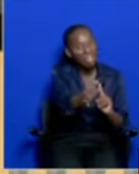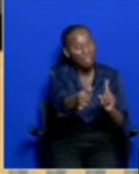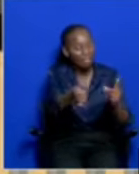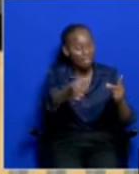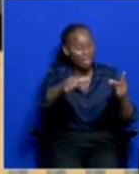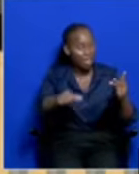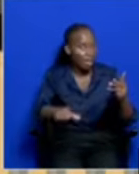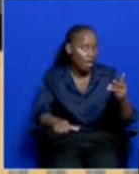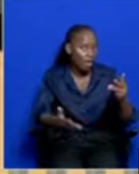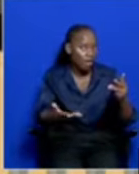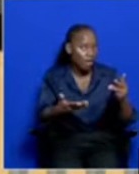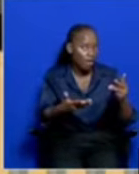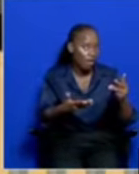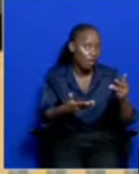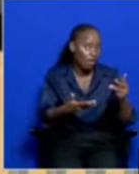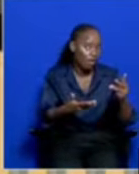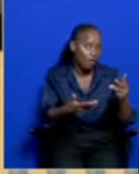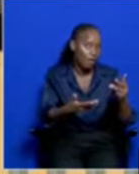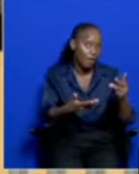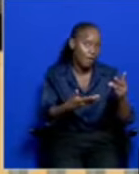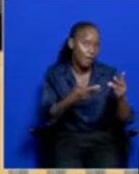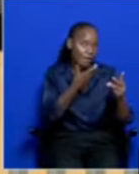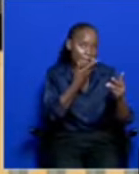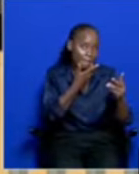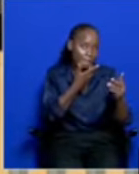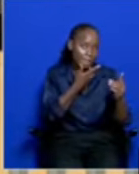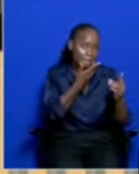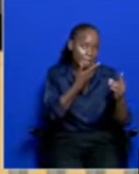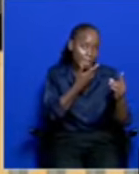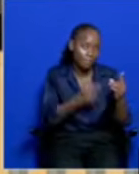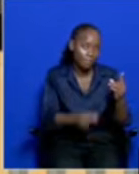statement from a recalcitrant